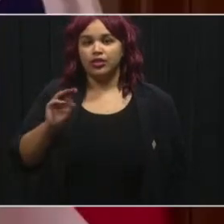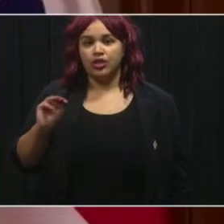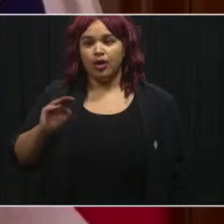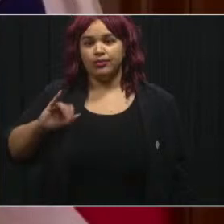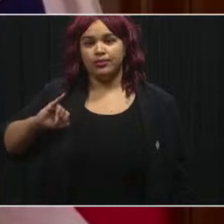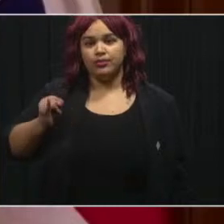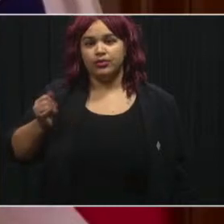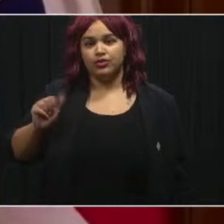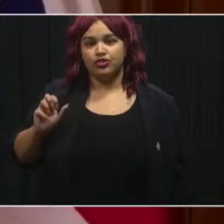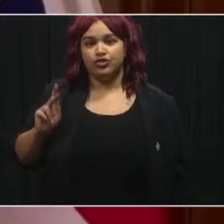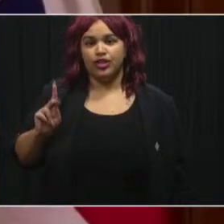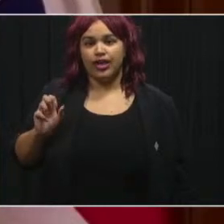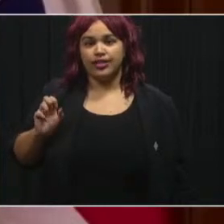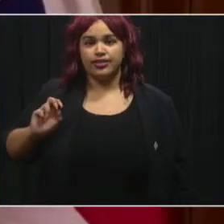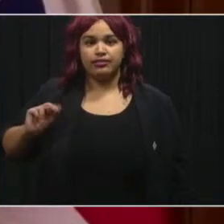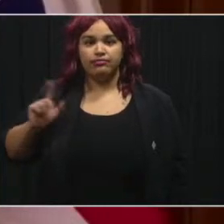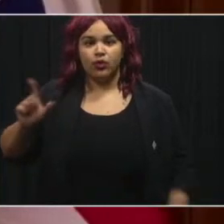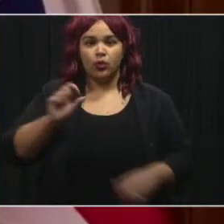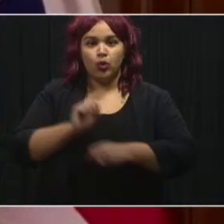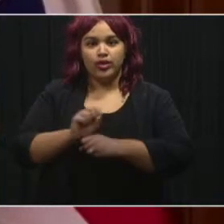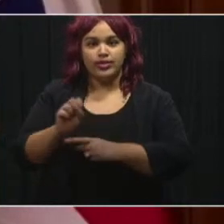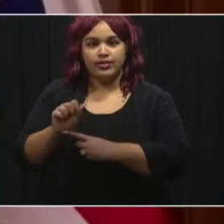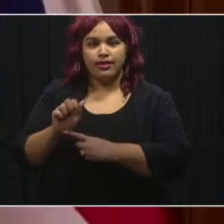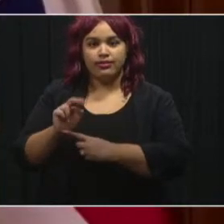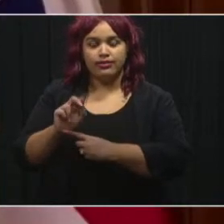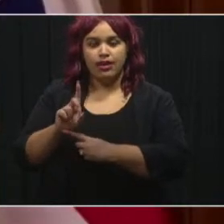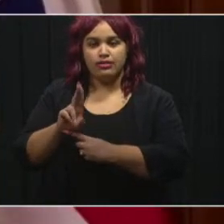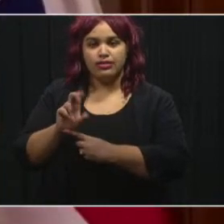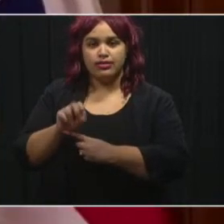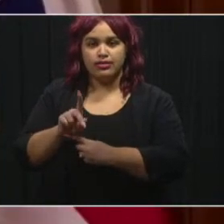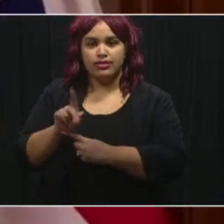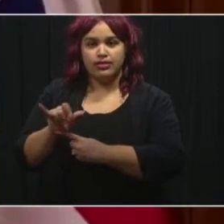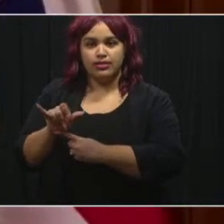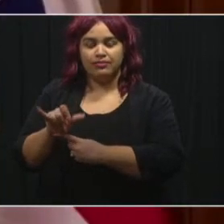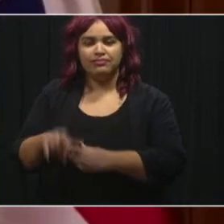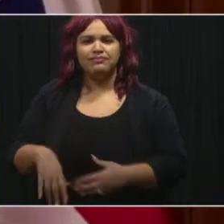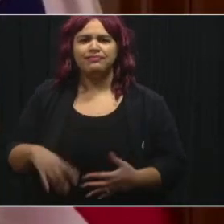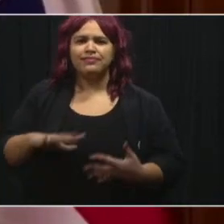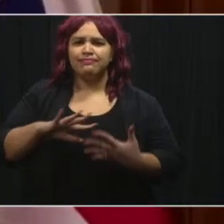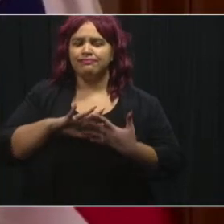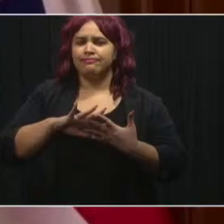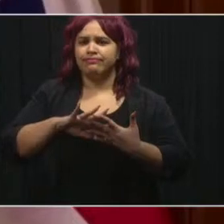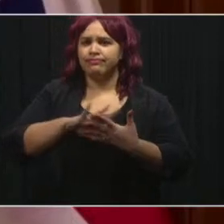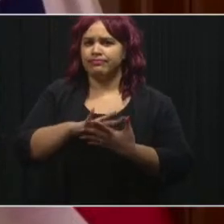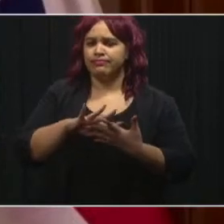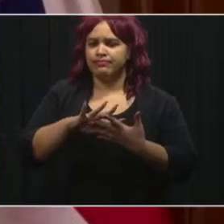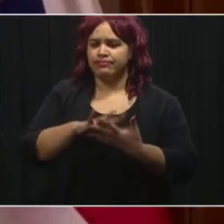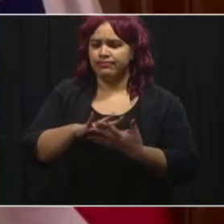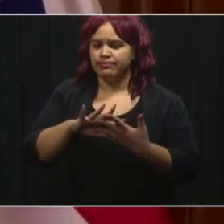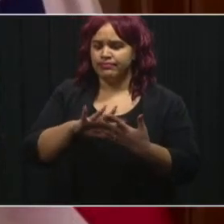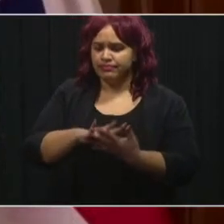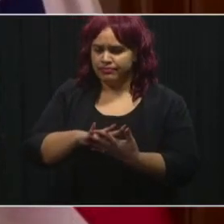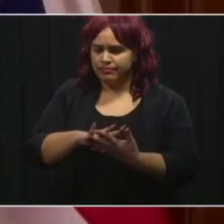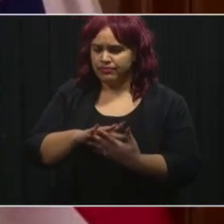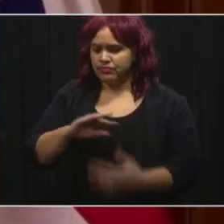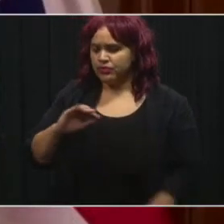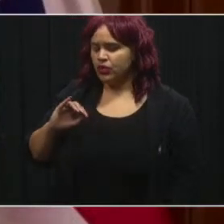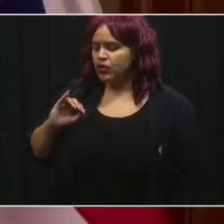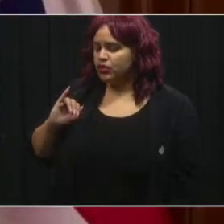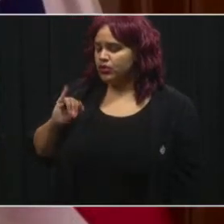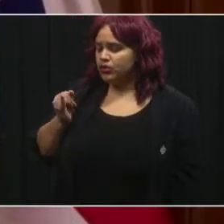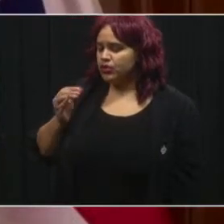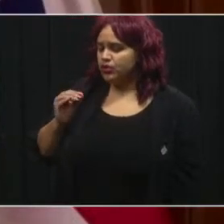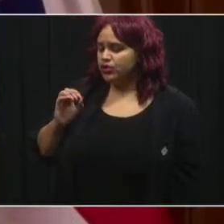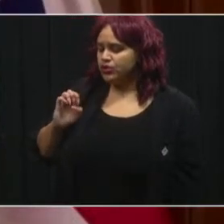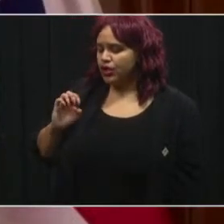Tom. Thanks, Dan. I was struck by a comment from Joe Bates that every one of